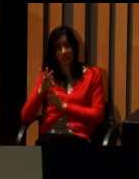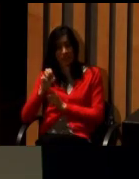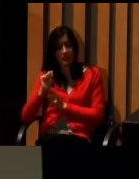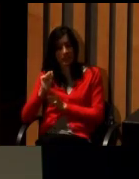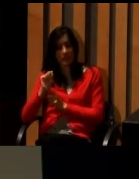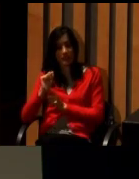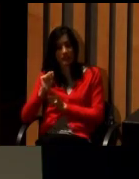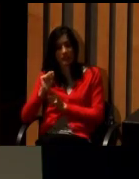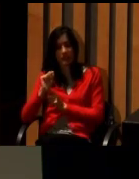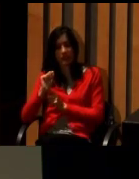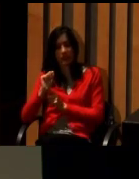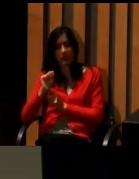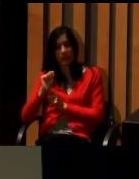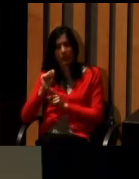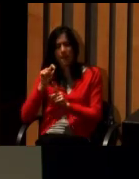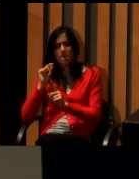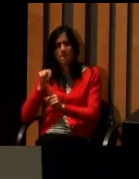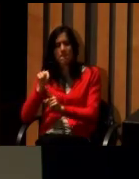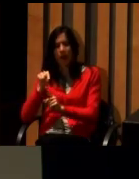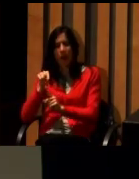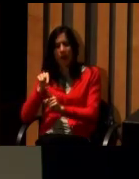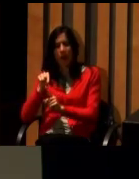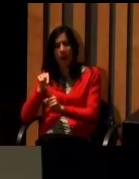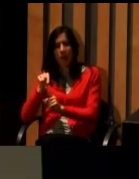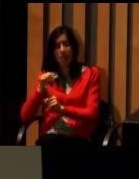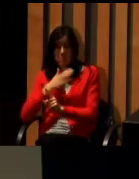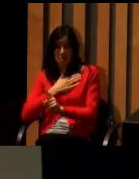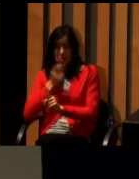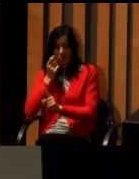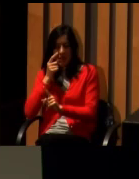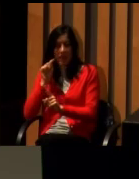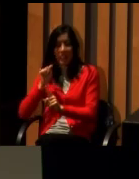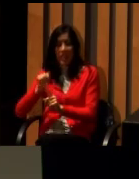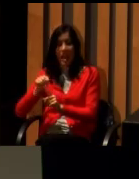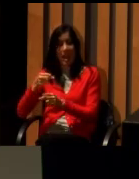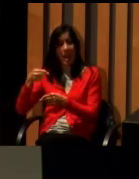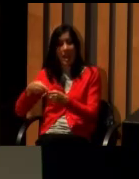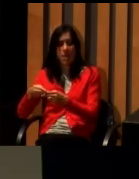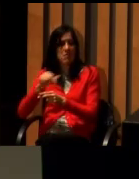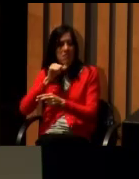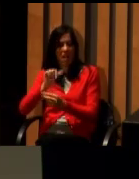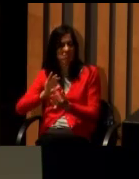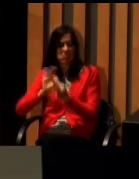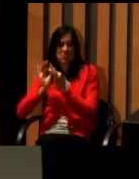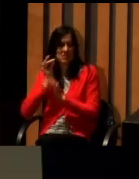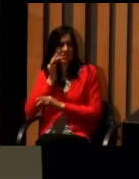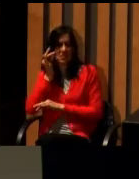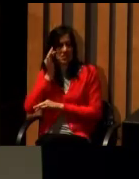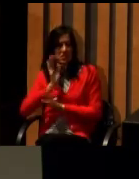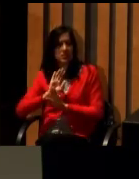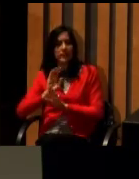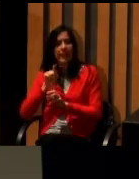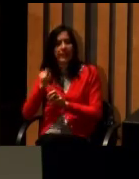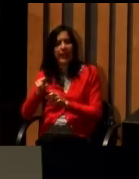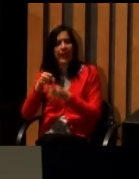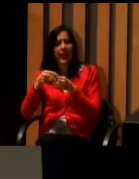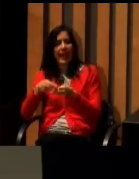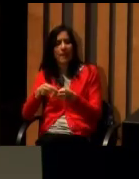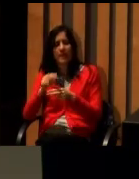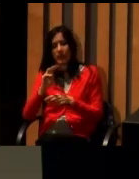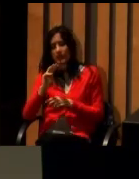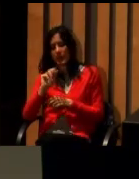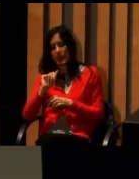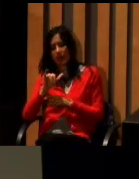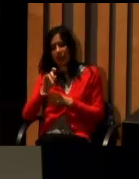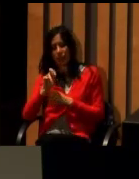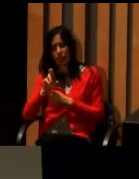But the origin, as my understanding, was not about natives. It was named in honor of Mayor Harry Bartle